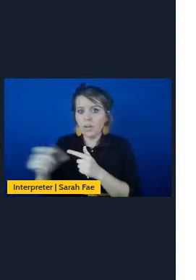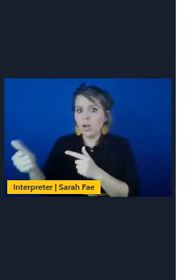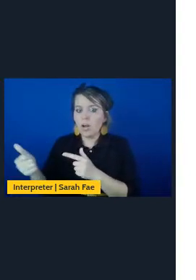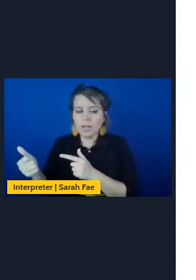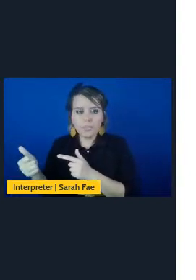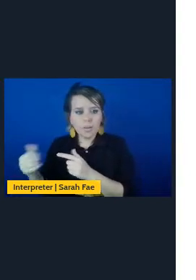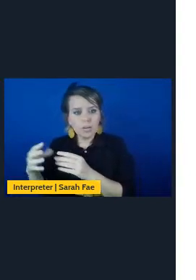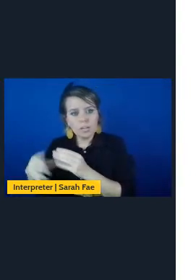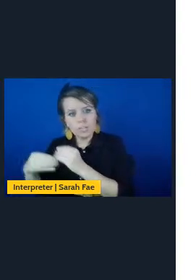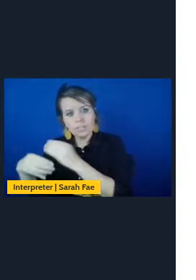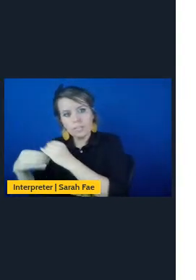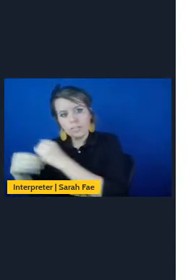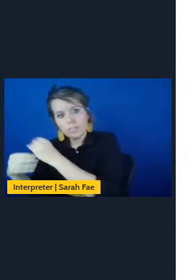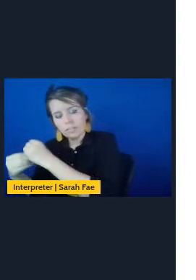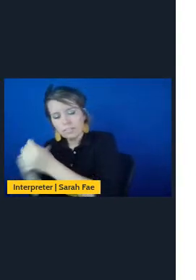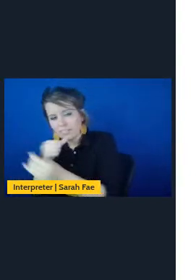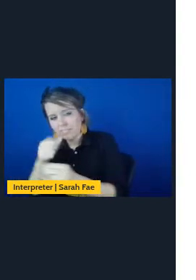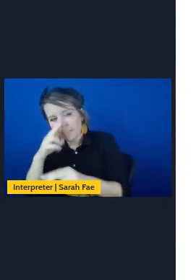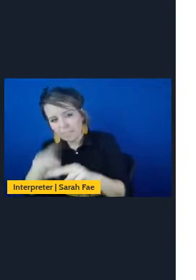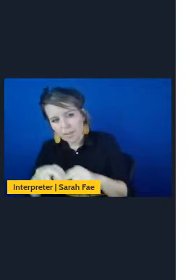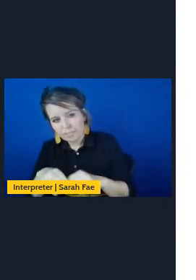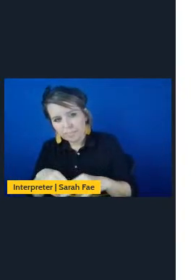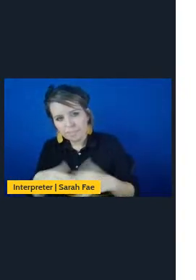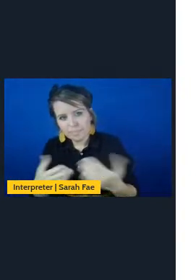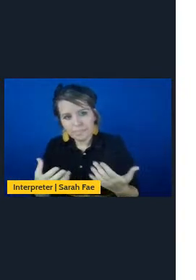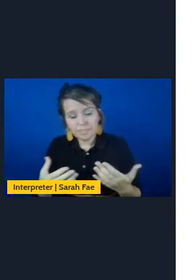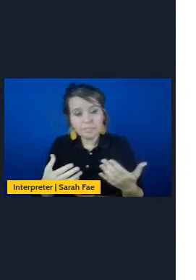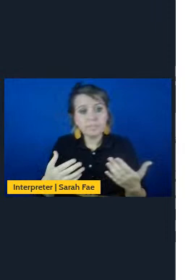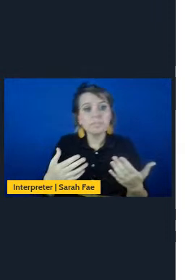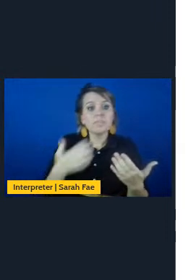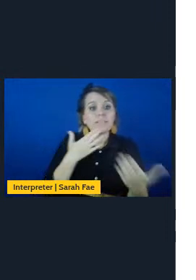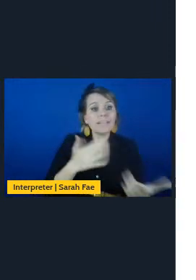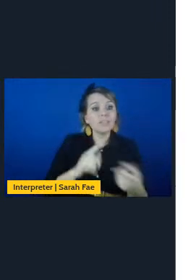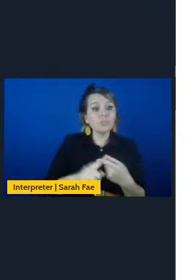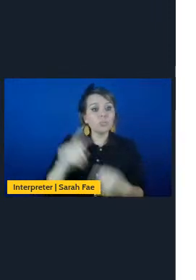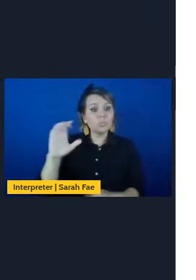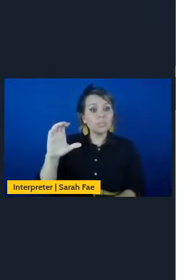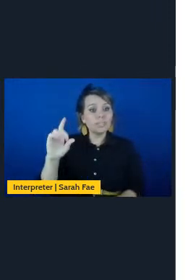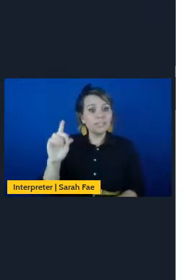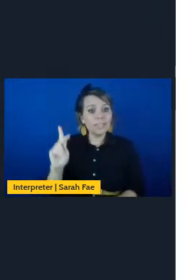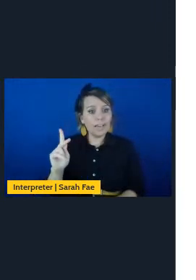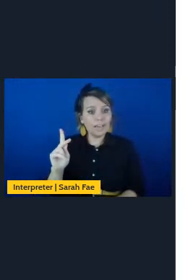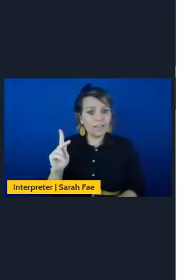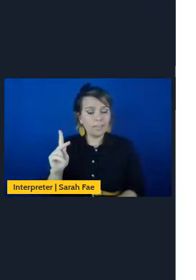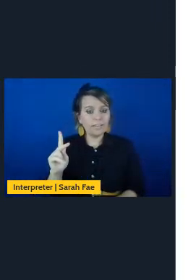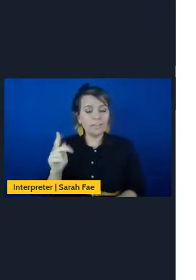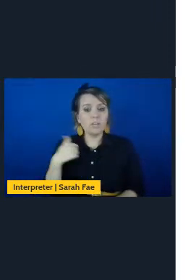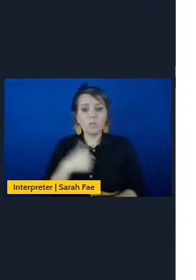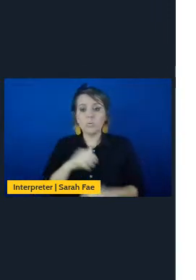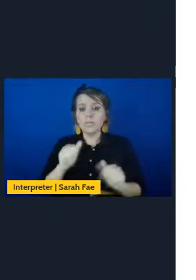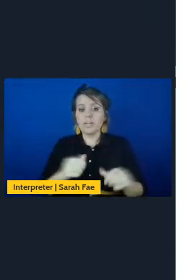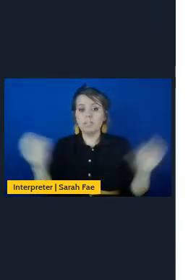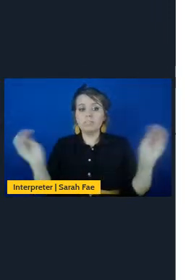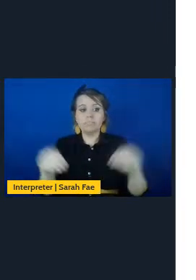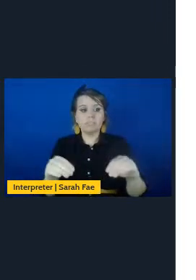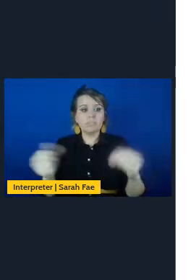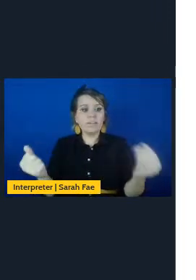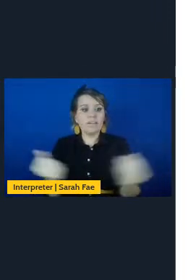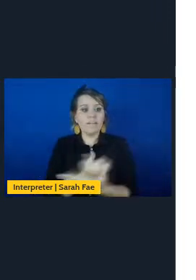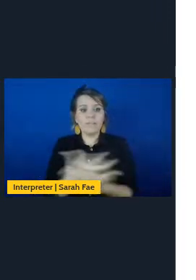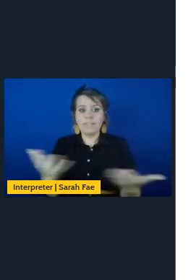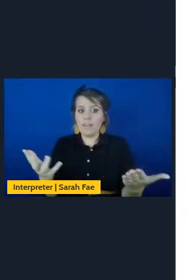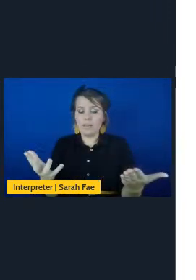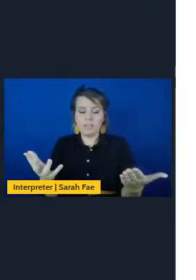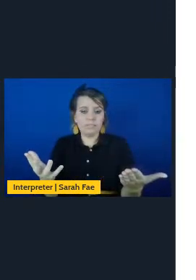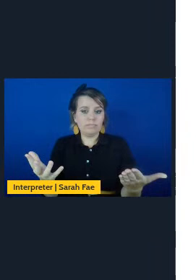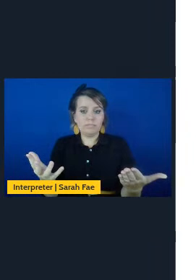takes time. So here comes CDK. We can put everything, this whole complexity